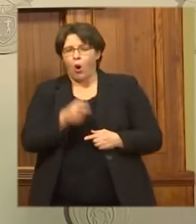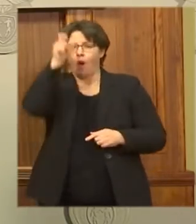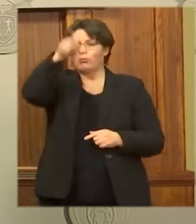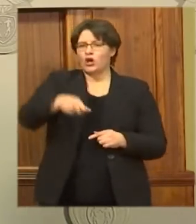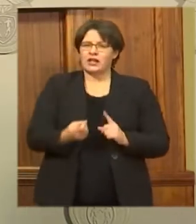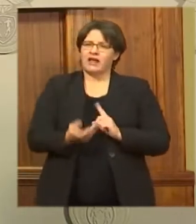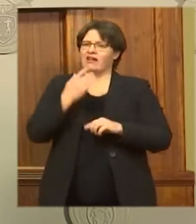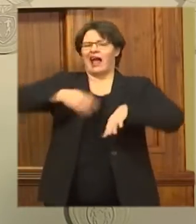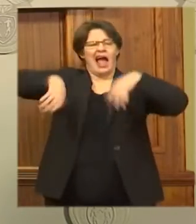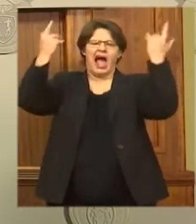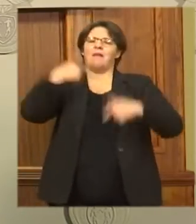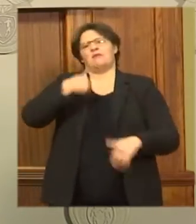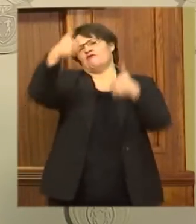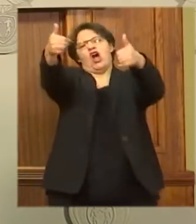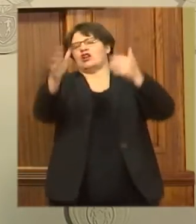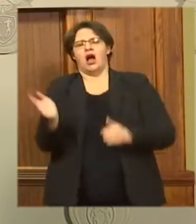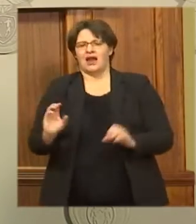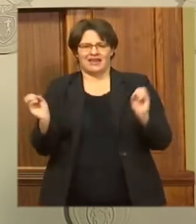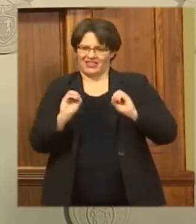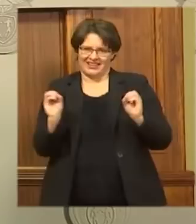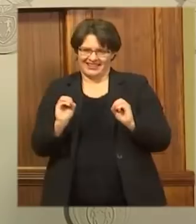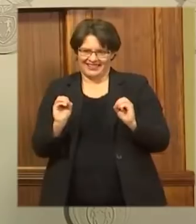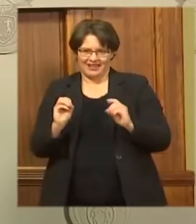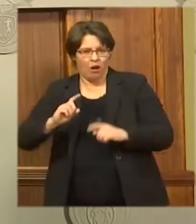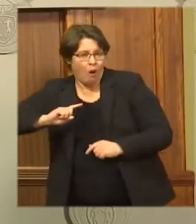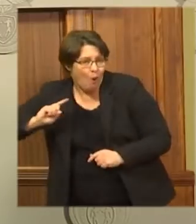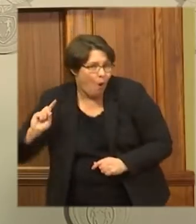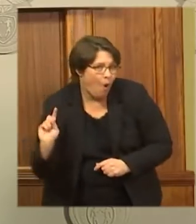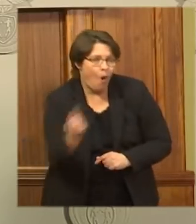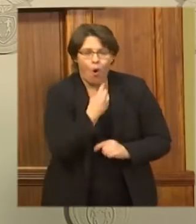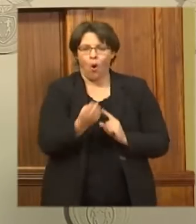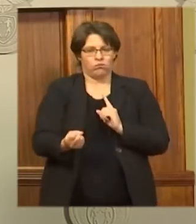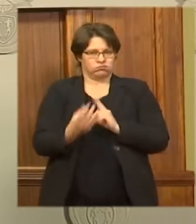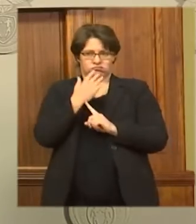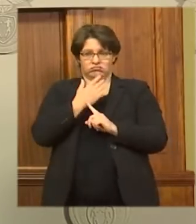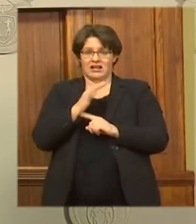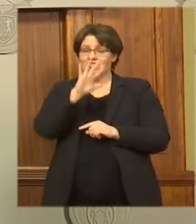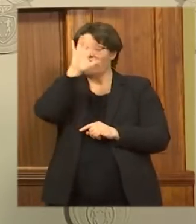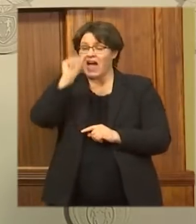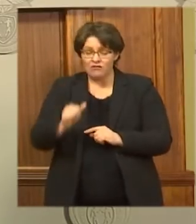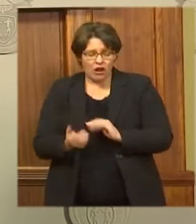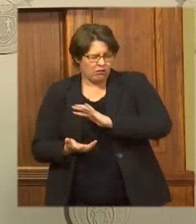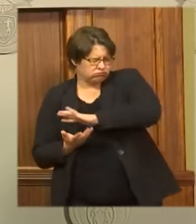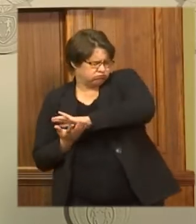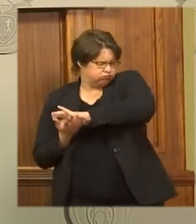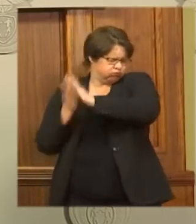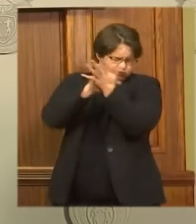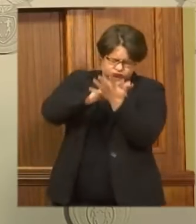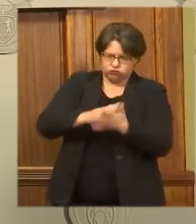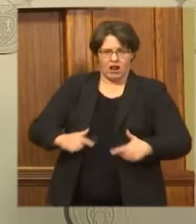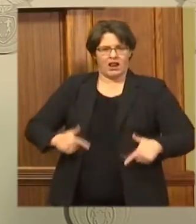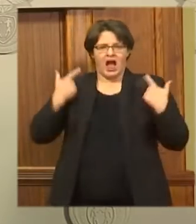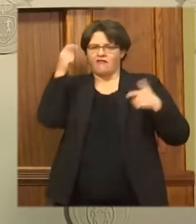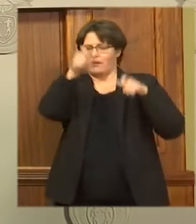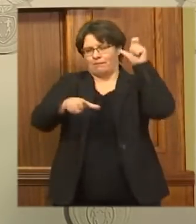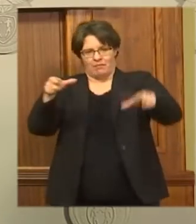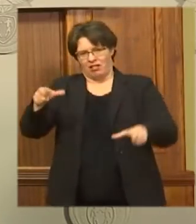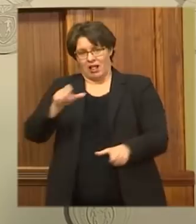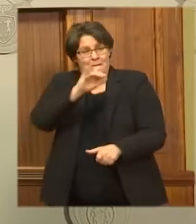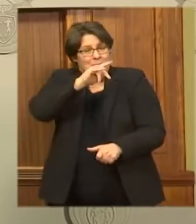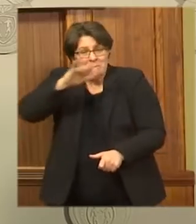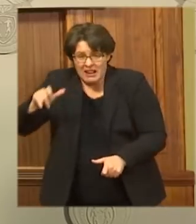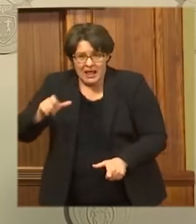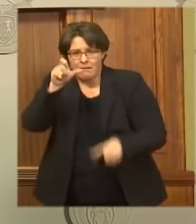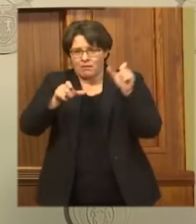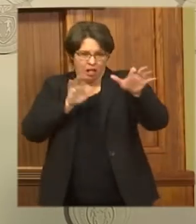is unaffected. Here in South Africa, the pandemic has severely disrupted the livelihoods of millions of